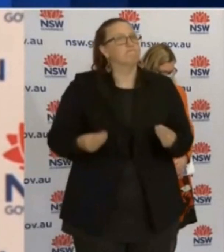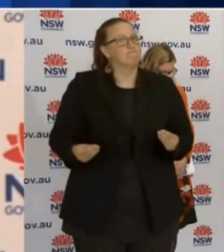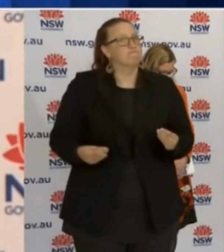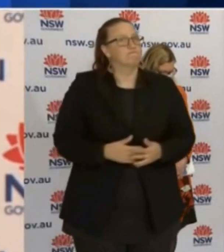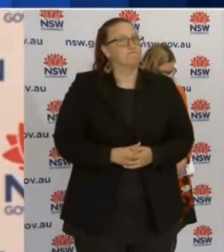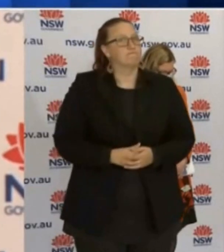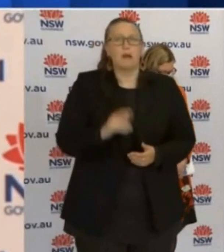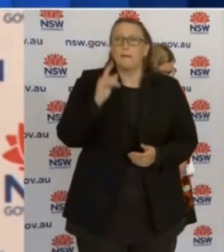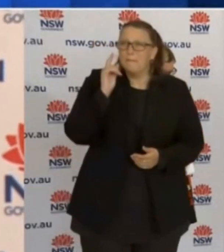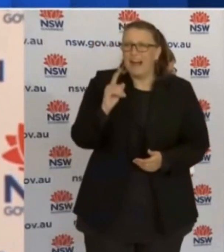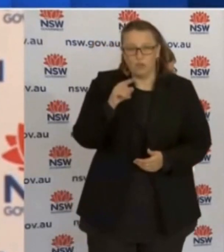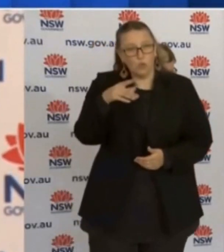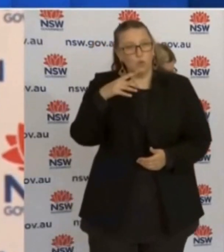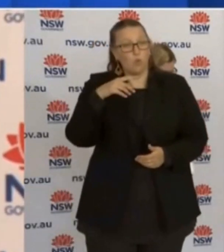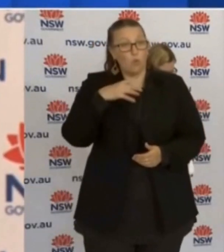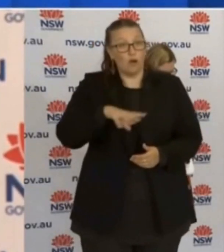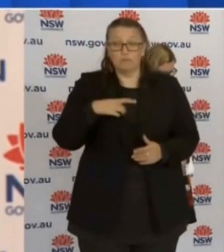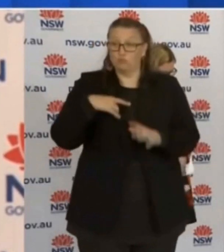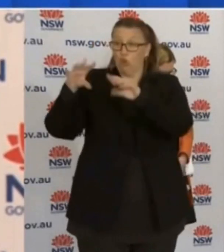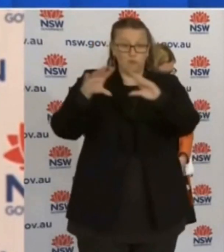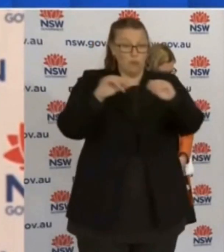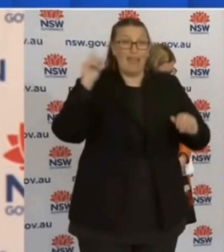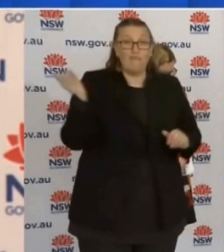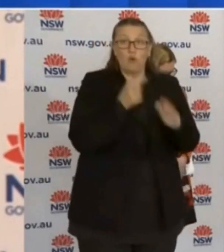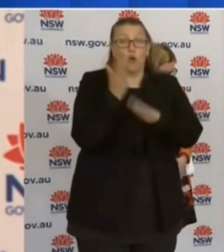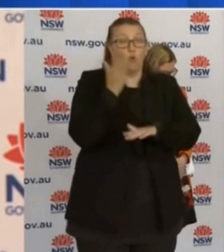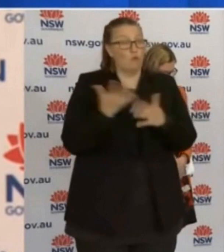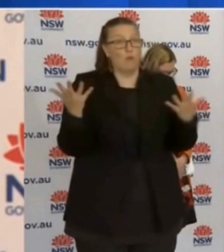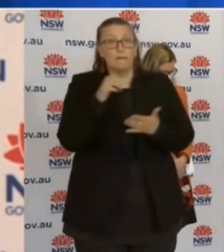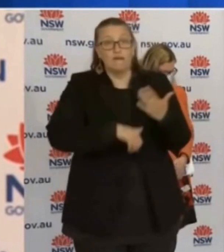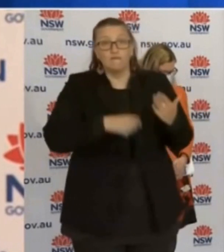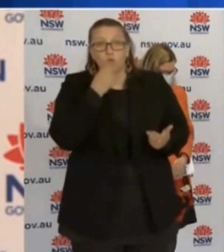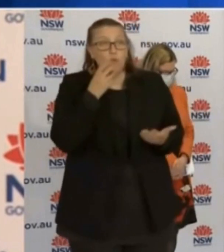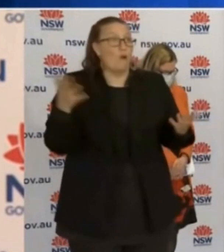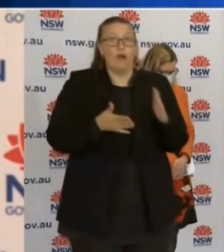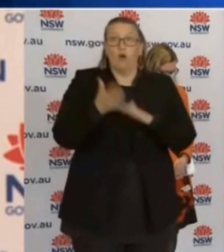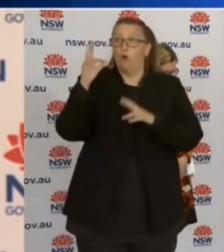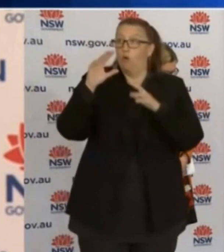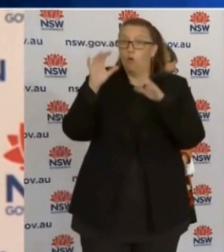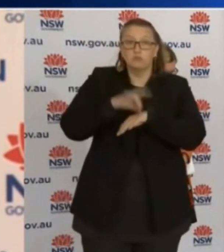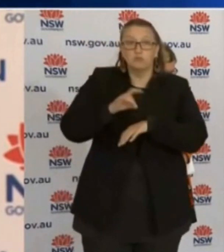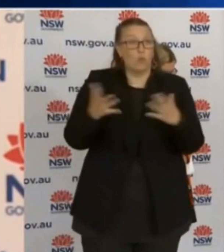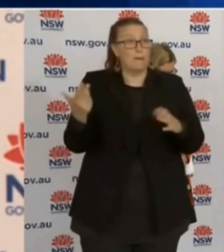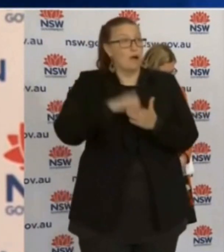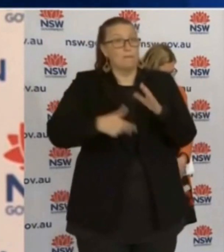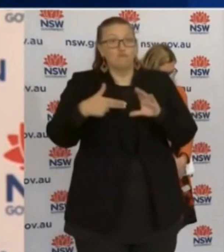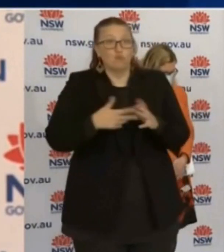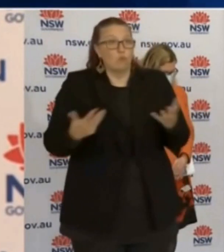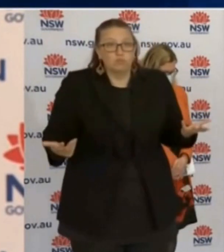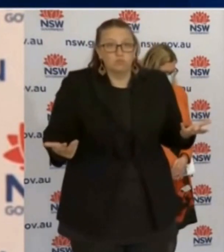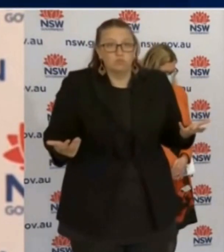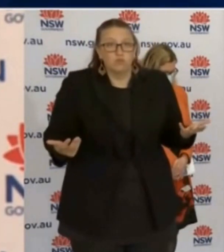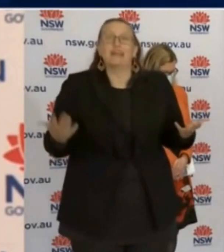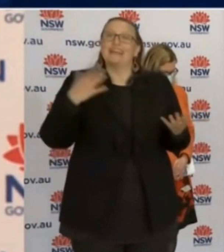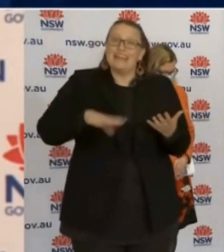to venture out of those communities with high rates of transmission, you need those high rates of testing, but you also need those high rates of vaccination, and that's